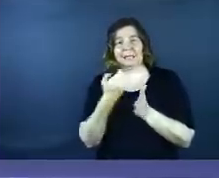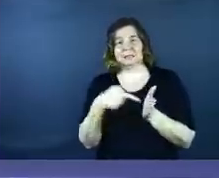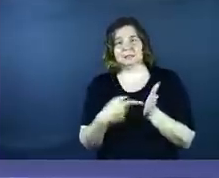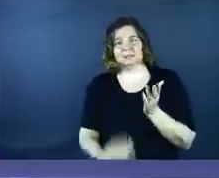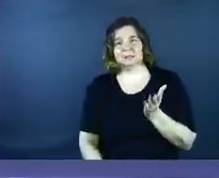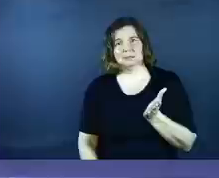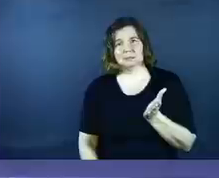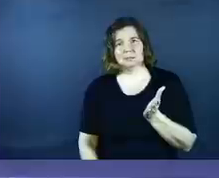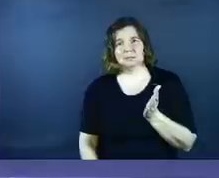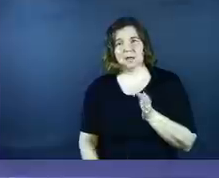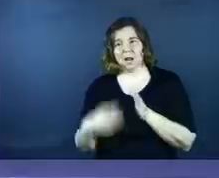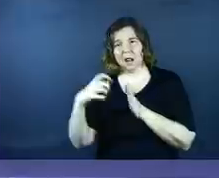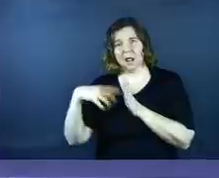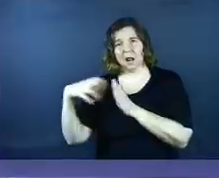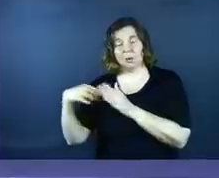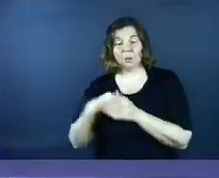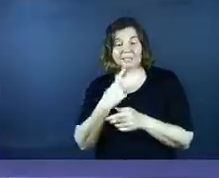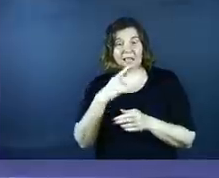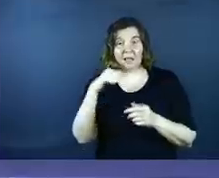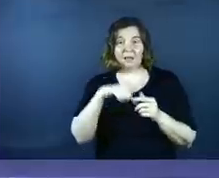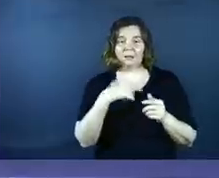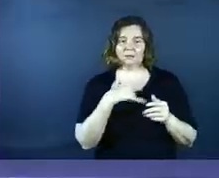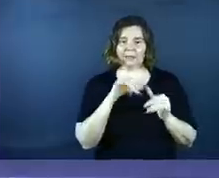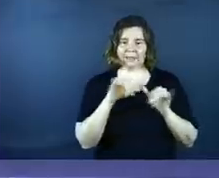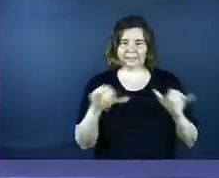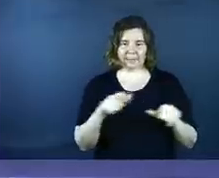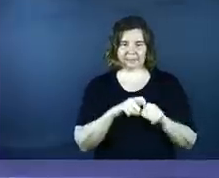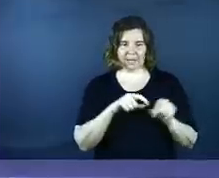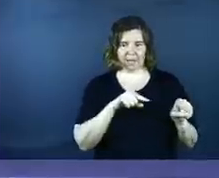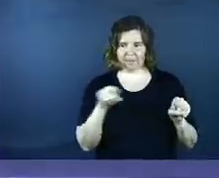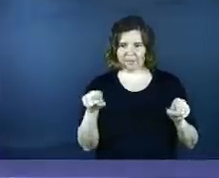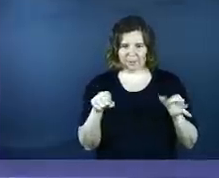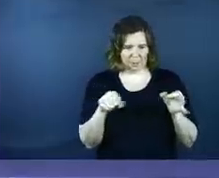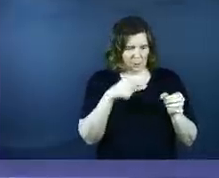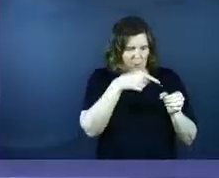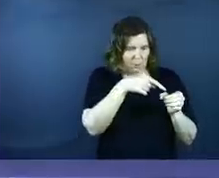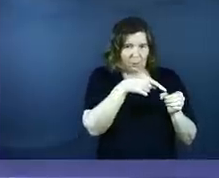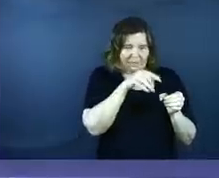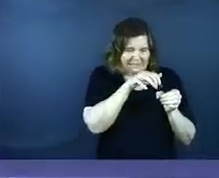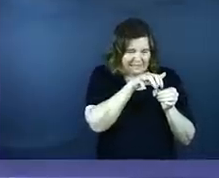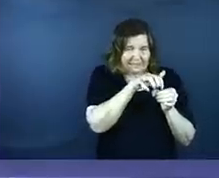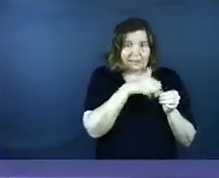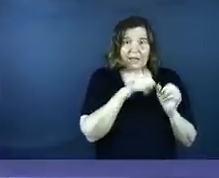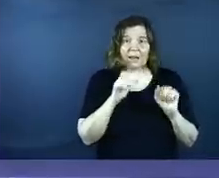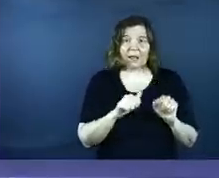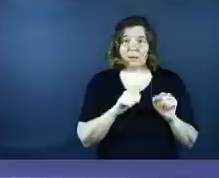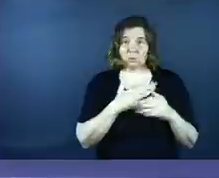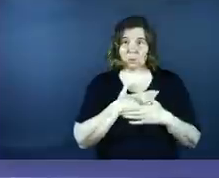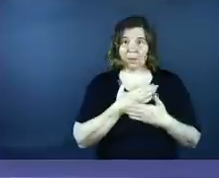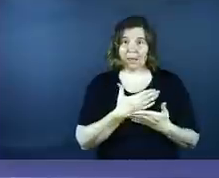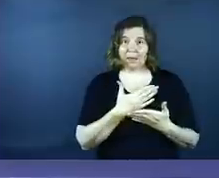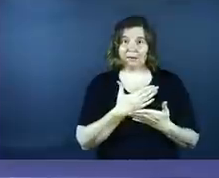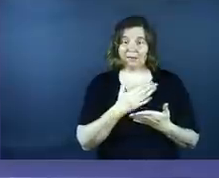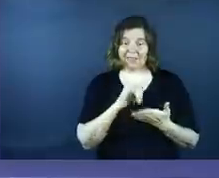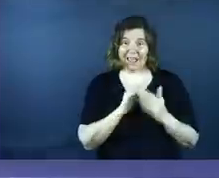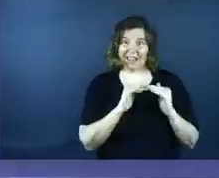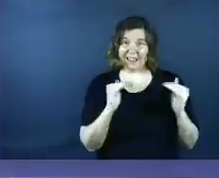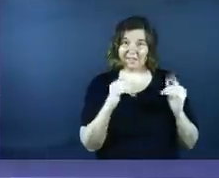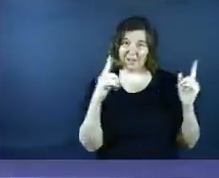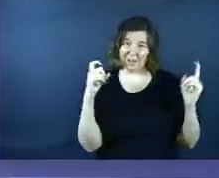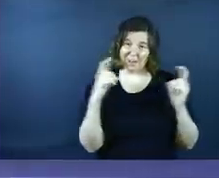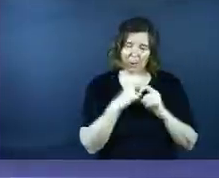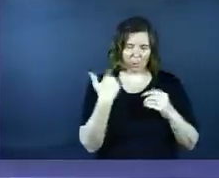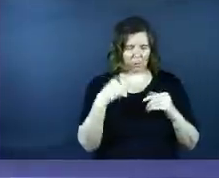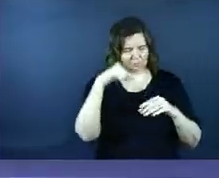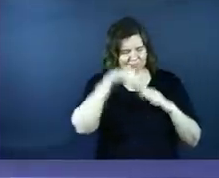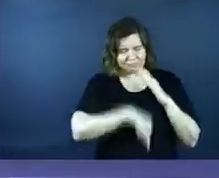encyclopedias. And what he's saying is, at the same time, in the same breath that he's able to admit that level of